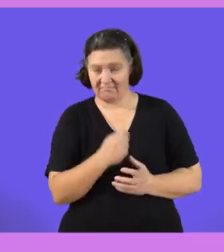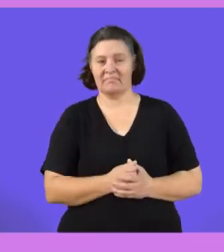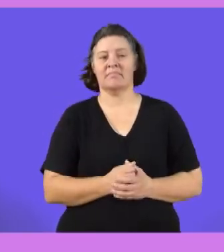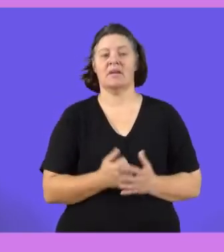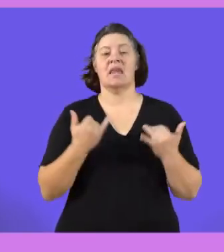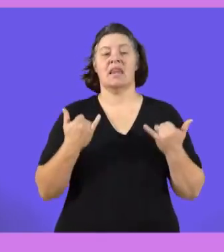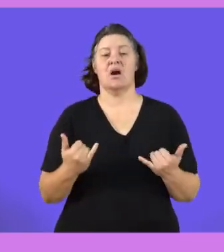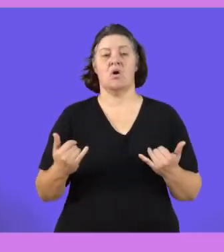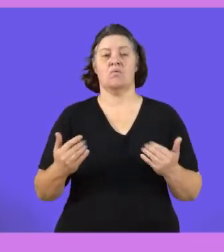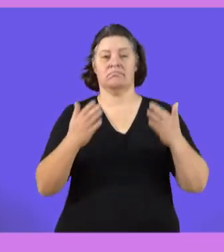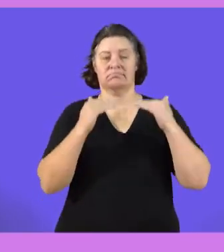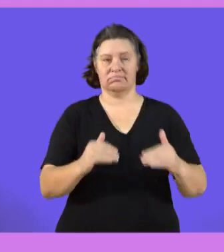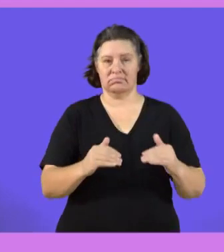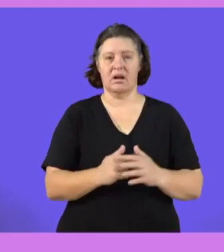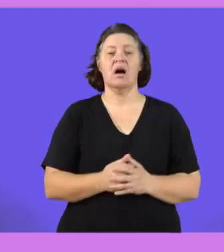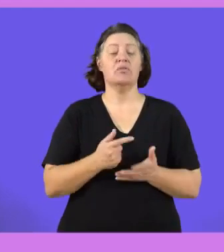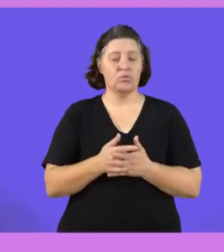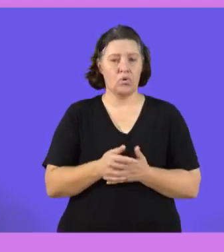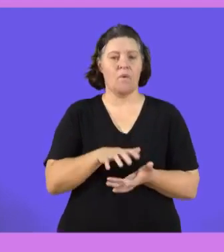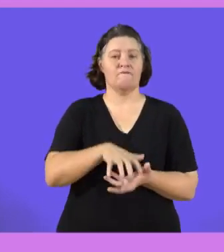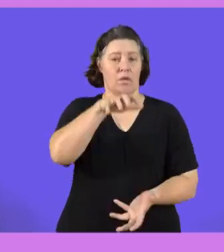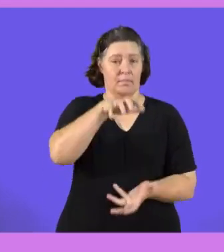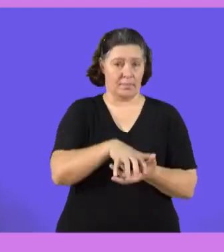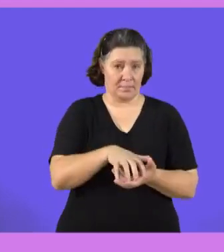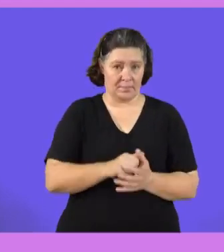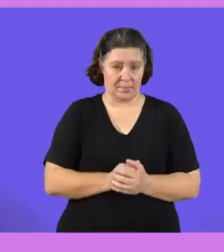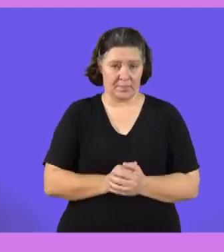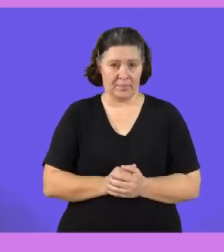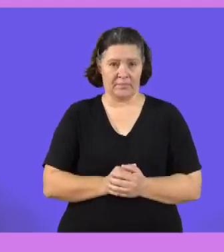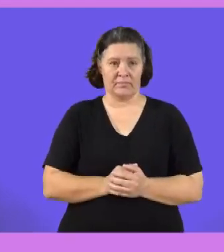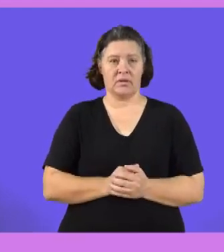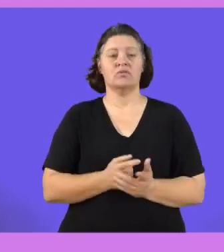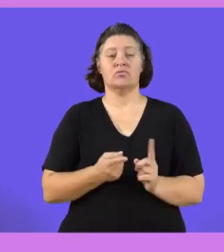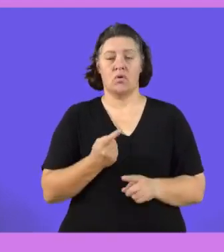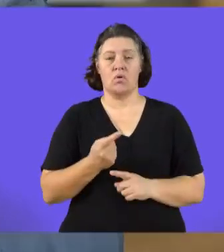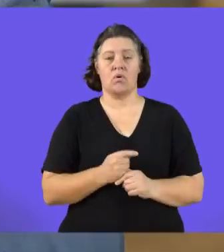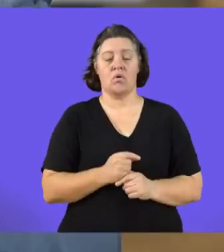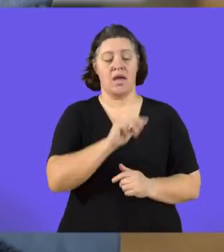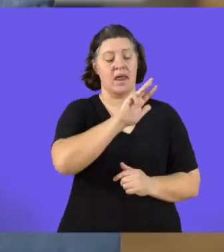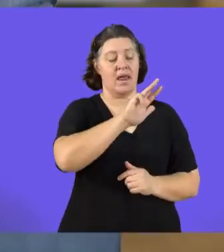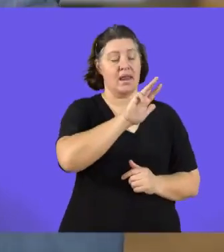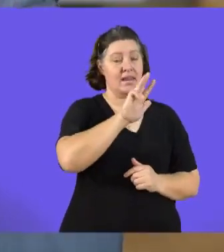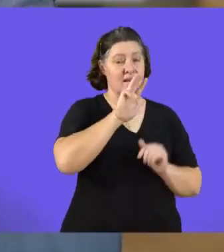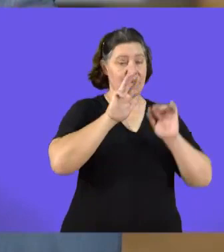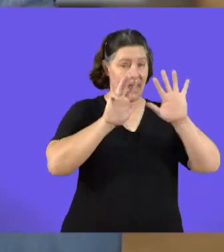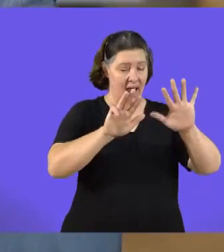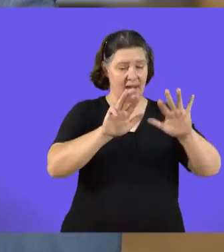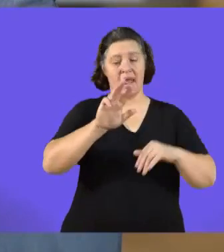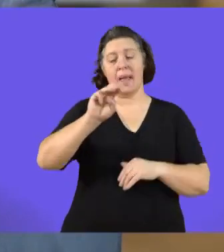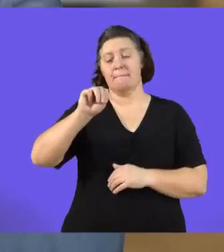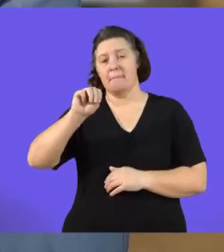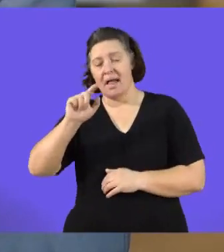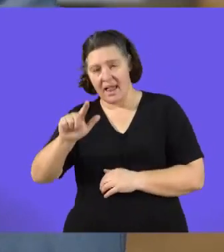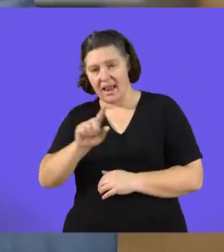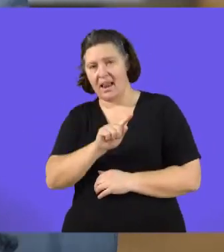12. Looking at now the next one, now we're moving on to volume. So I'm converting milliliters